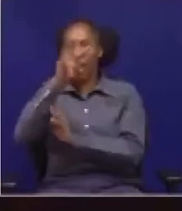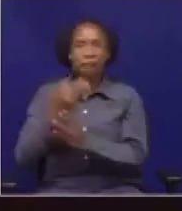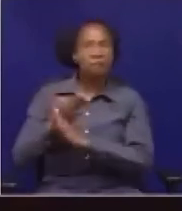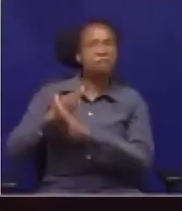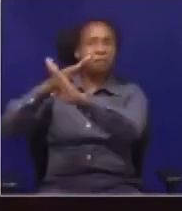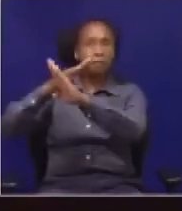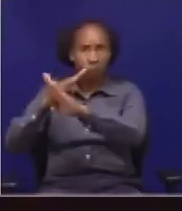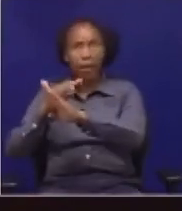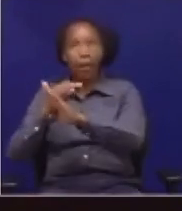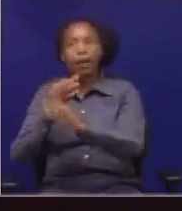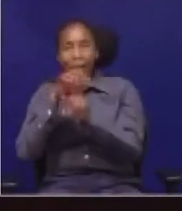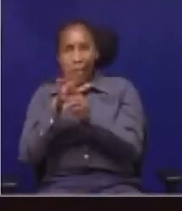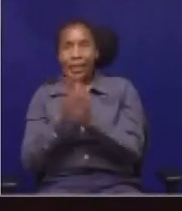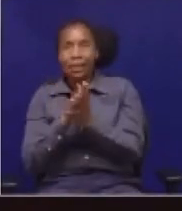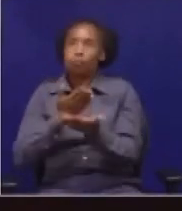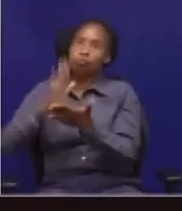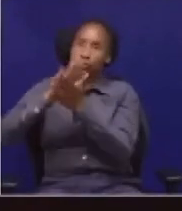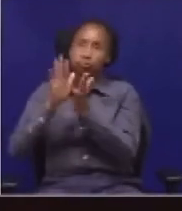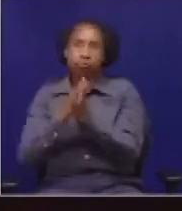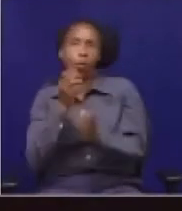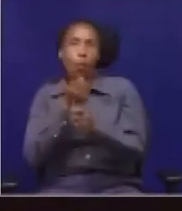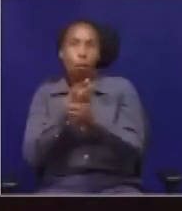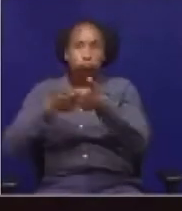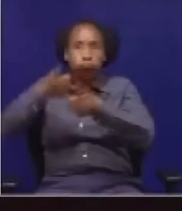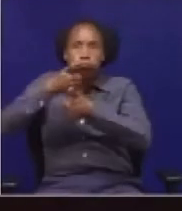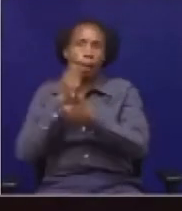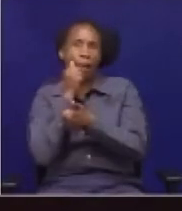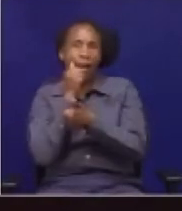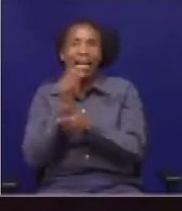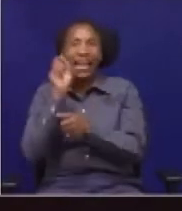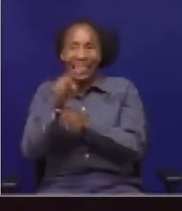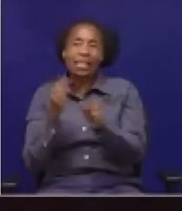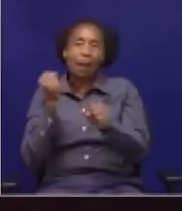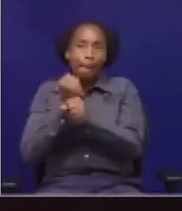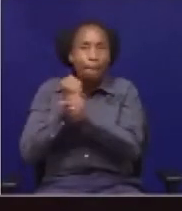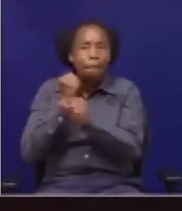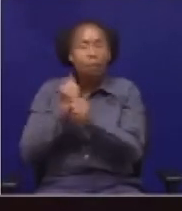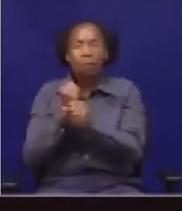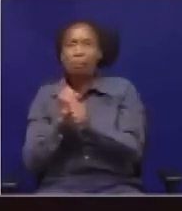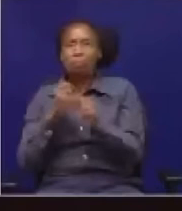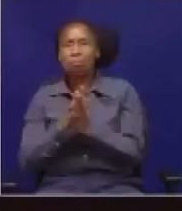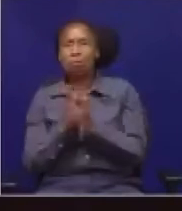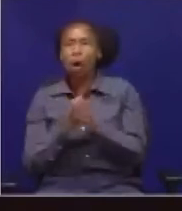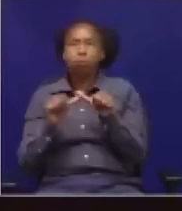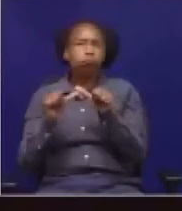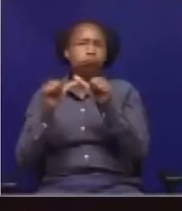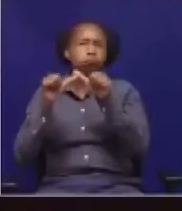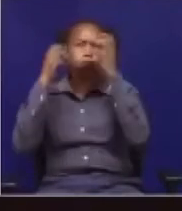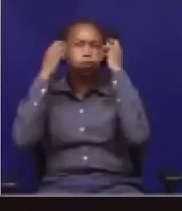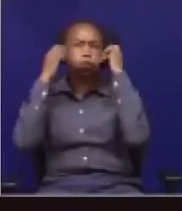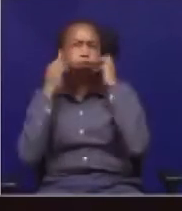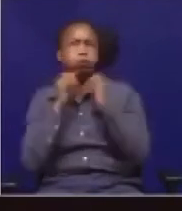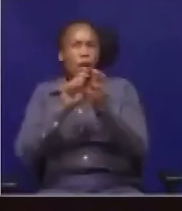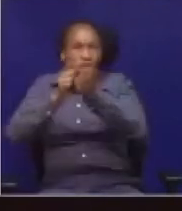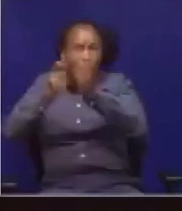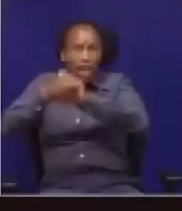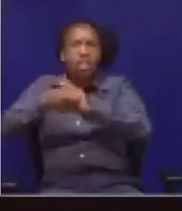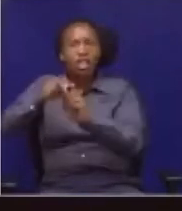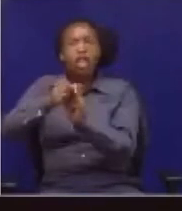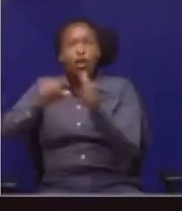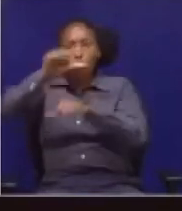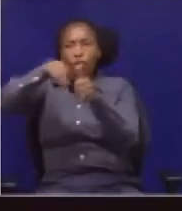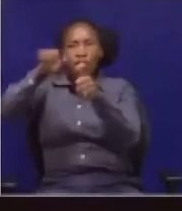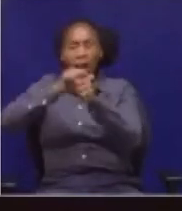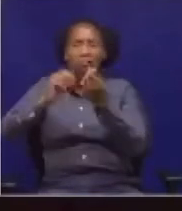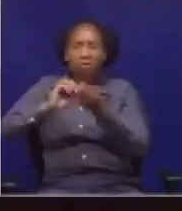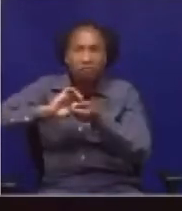effects of the patriarchy and misogyny. It is these men that have worked and continue to work tirelessly to change the social fabric along